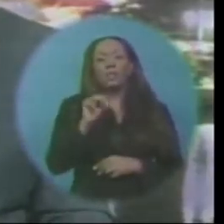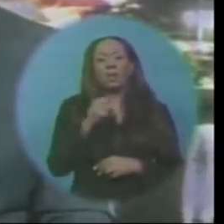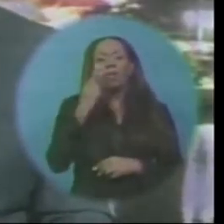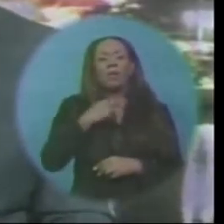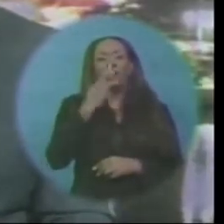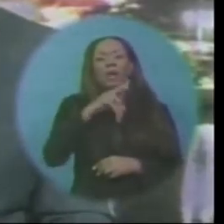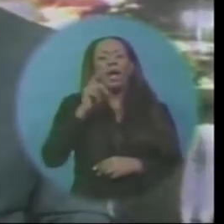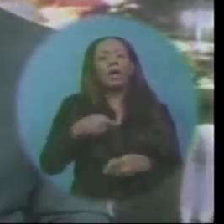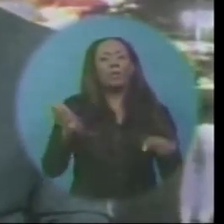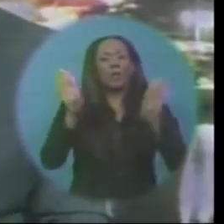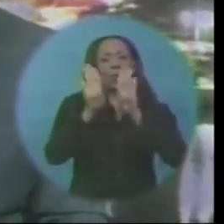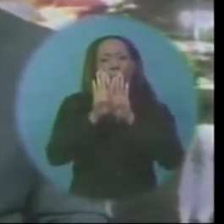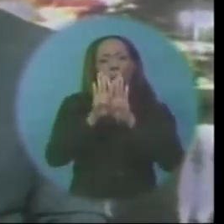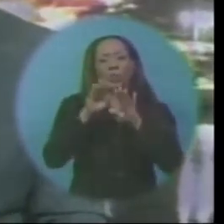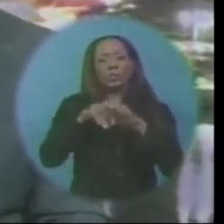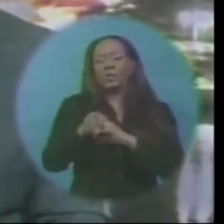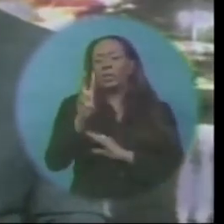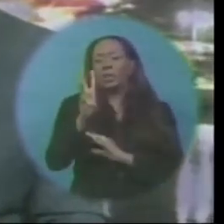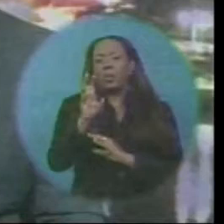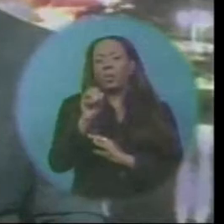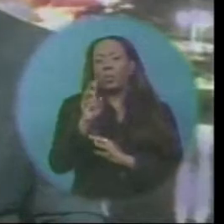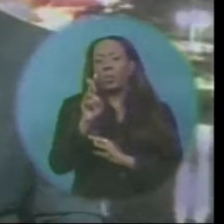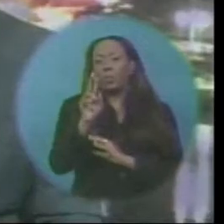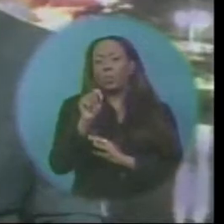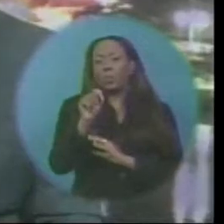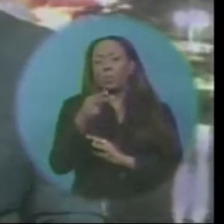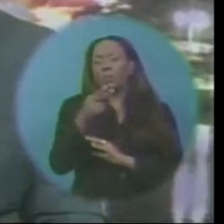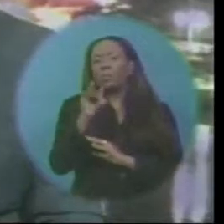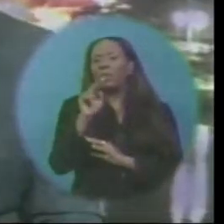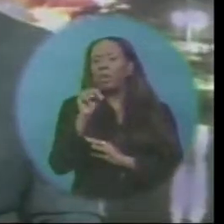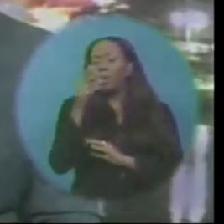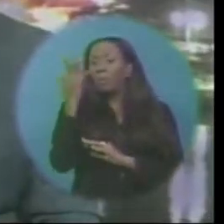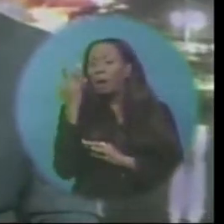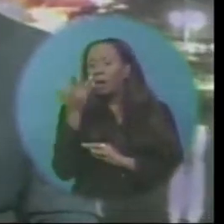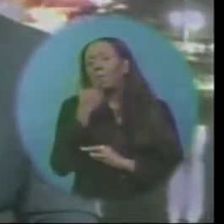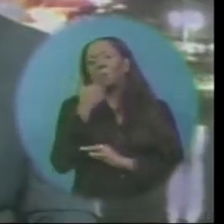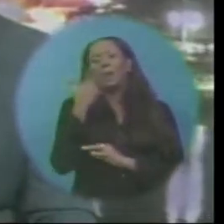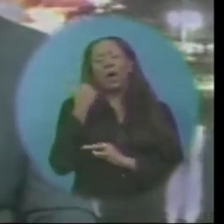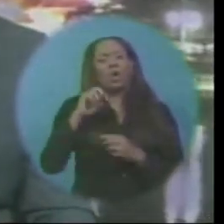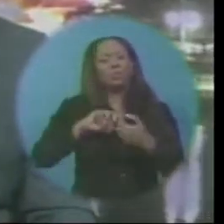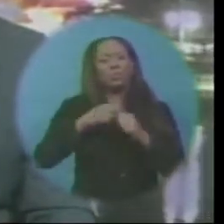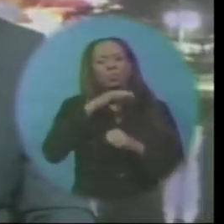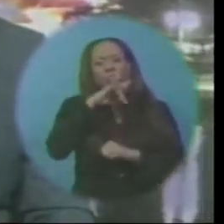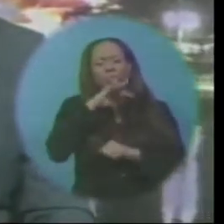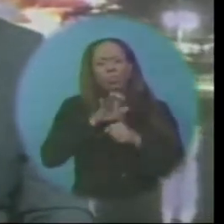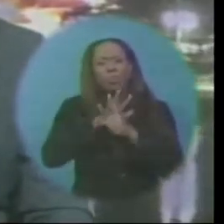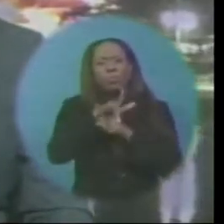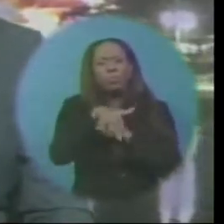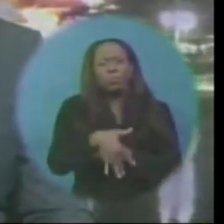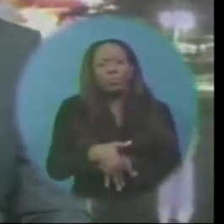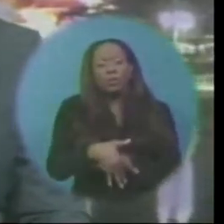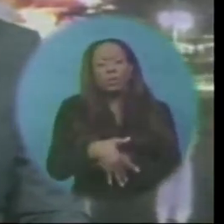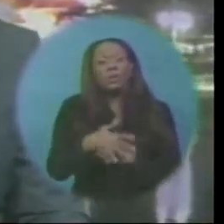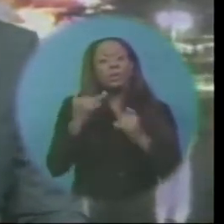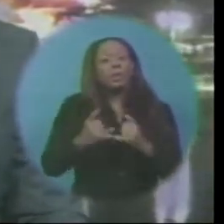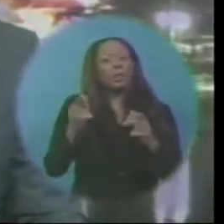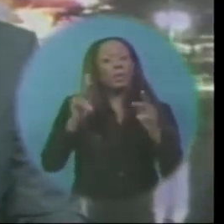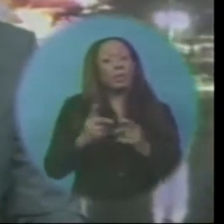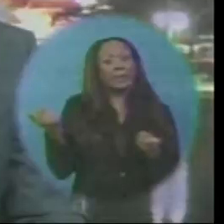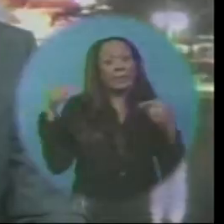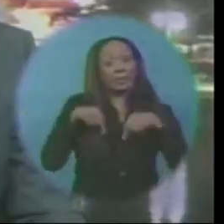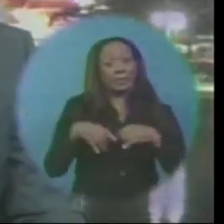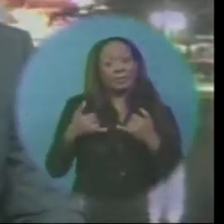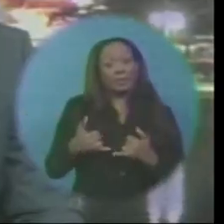the outlet and sending home his workers because of the issue. Well, joining us live to put this issue into perspective is Acting Chief